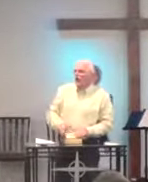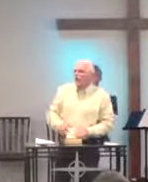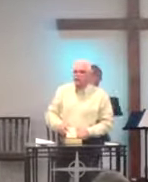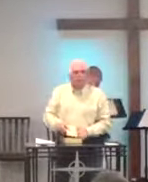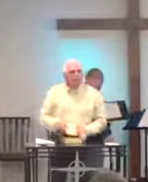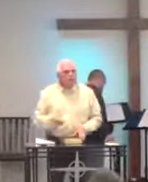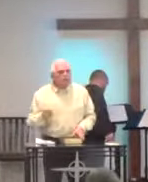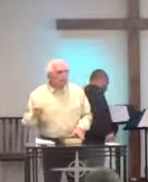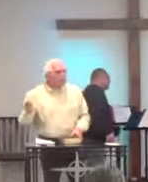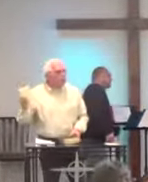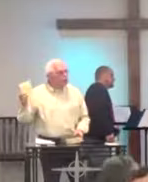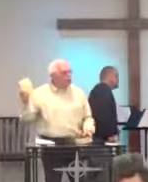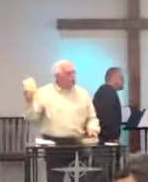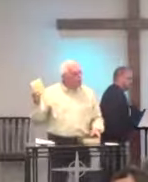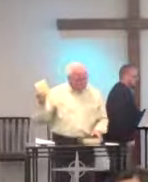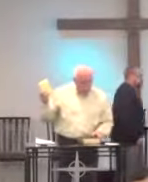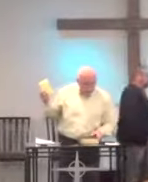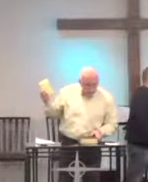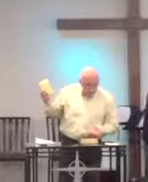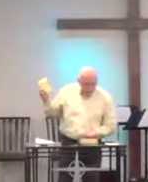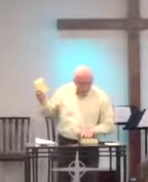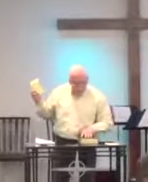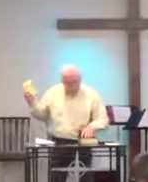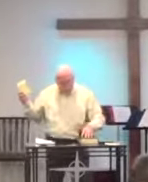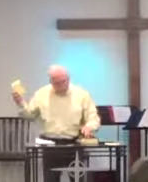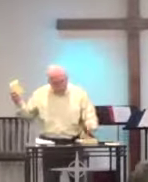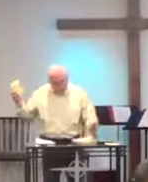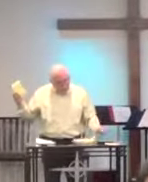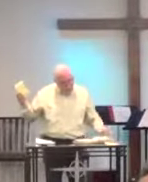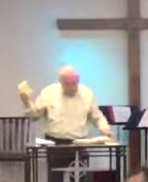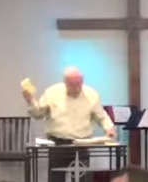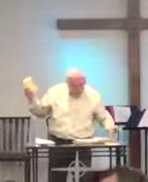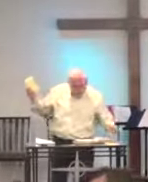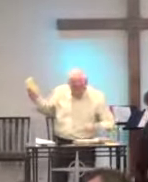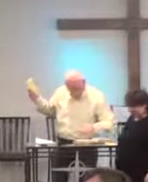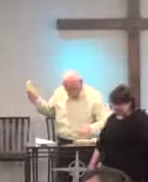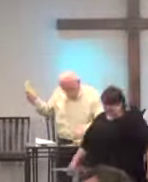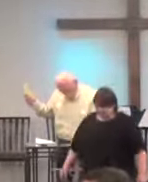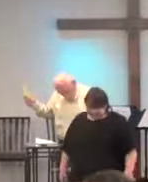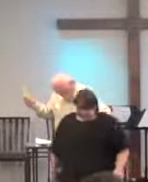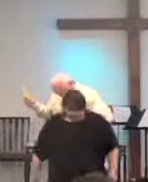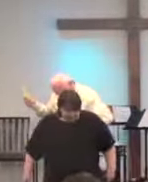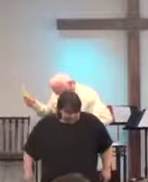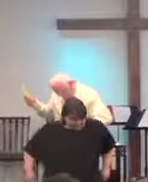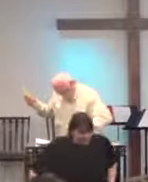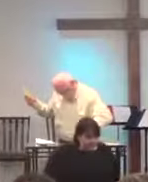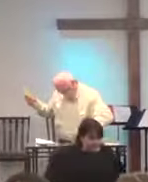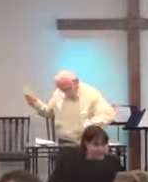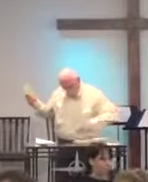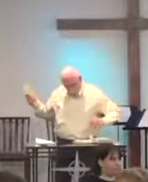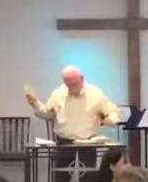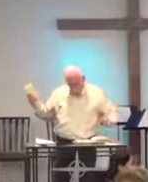We've got an awesome kids' church if you want to send your young ones back to the platform.